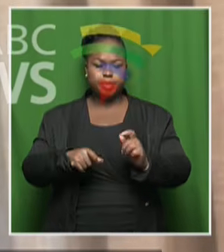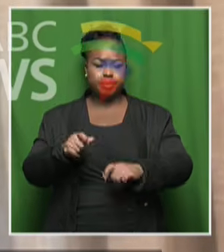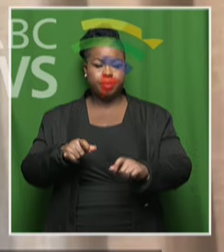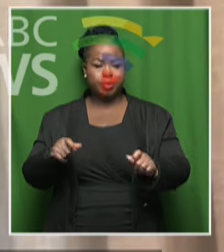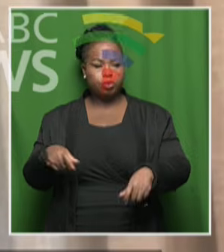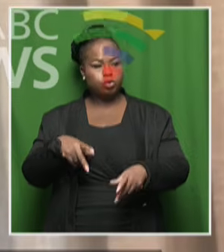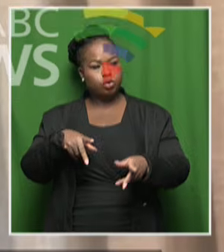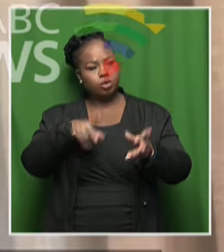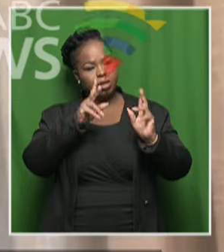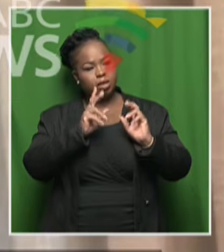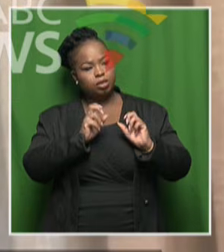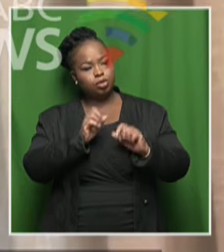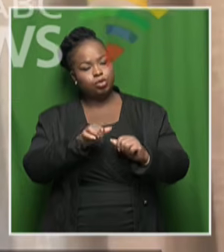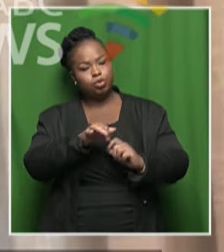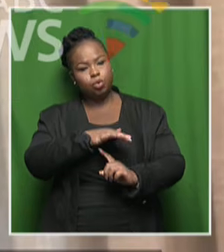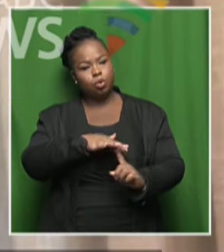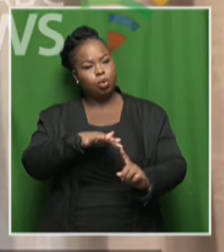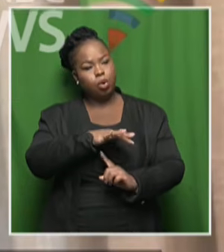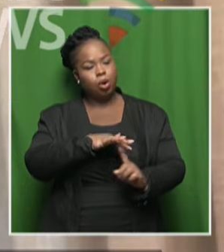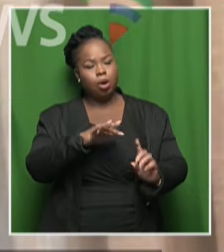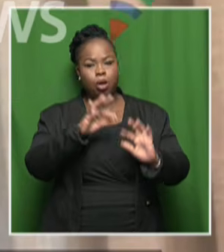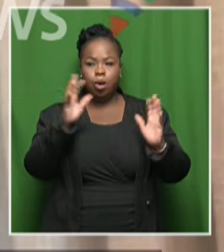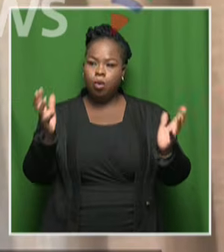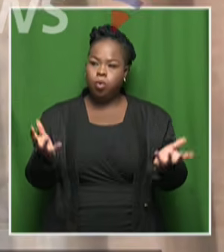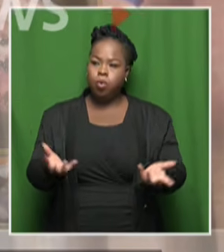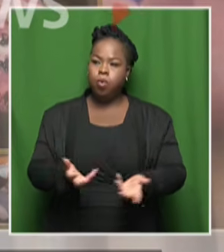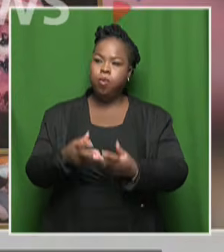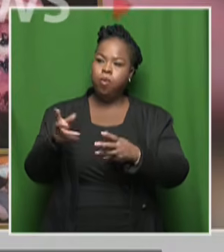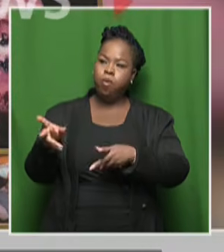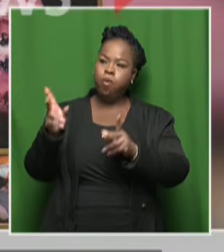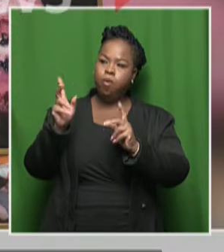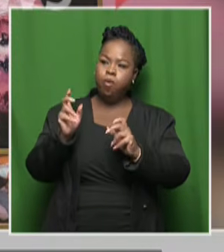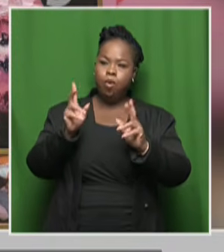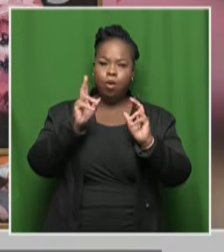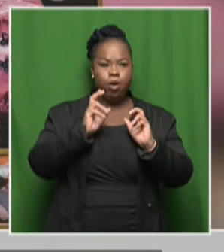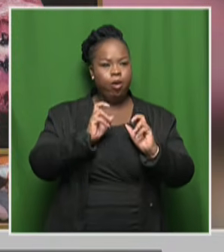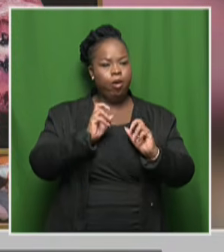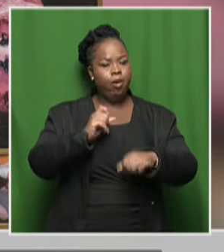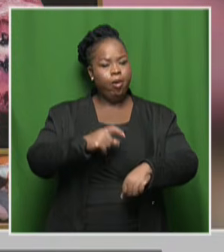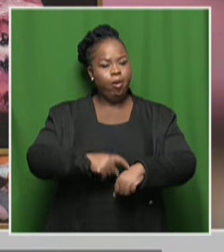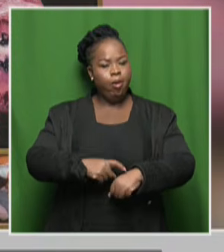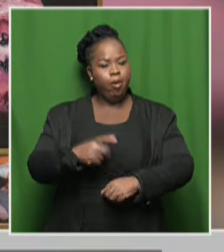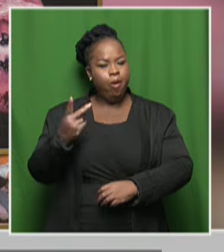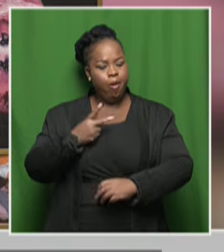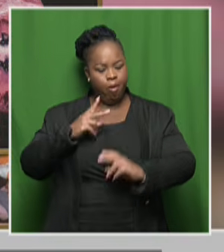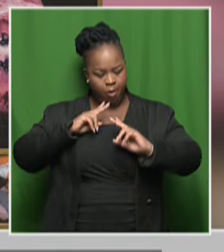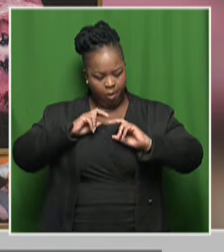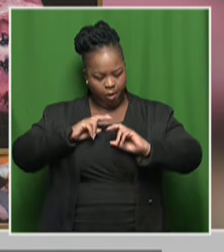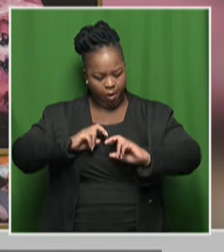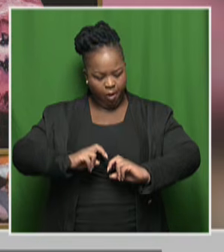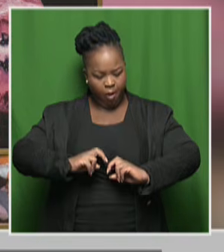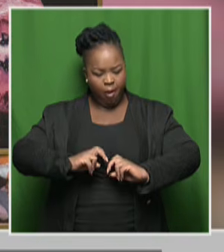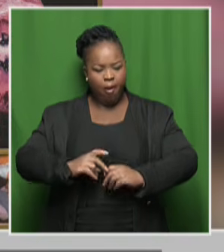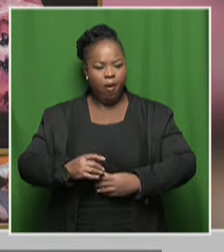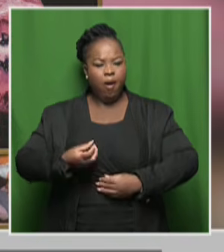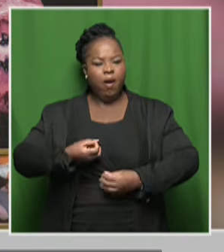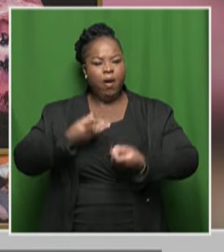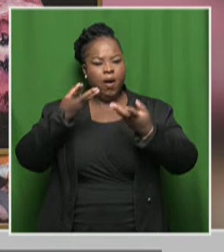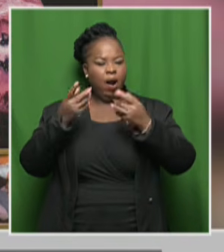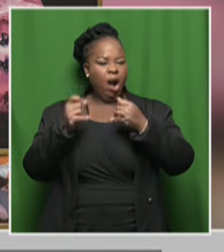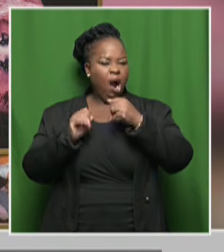to nature, to listen to the world, and maybe have the time finally to reflect outside of,